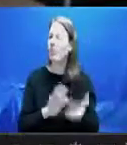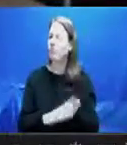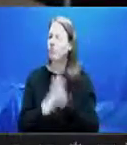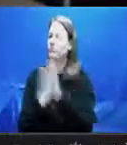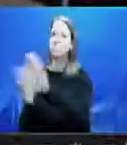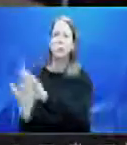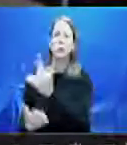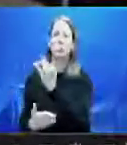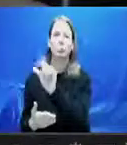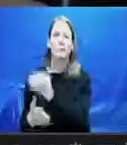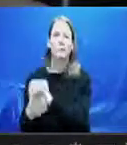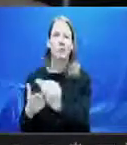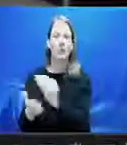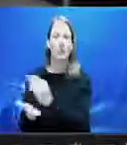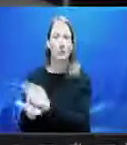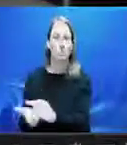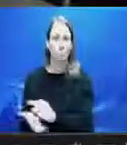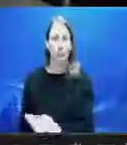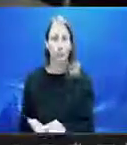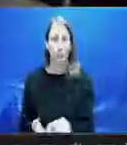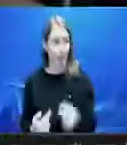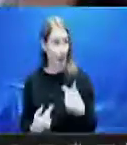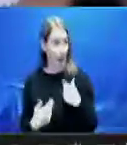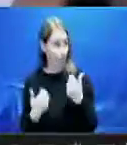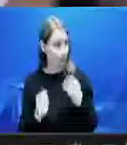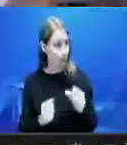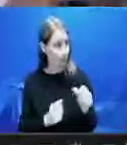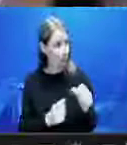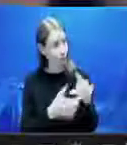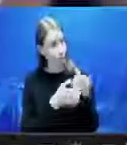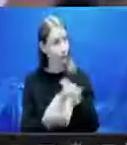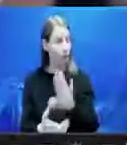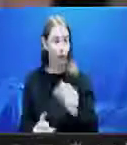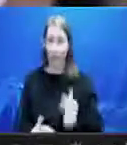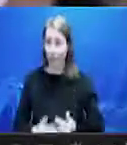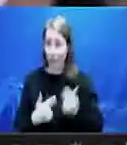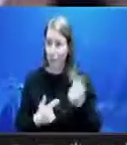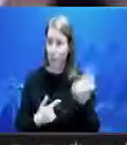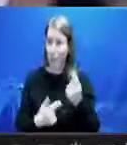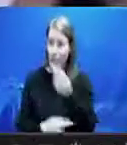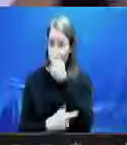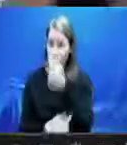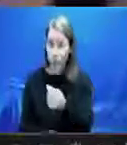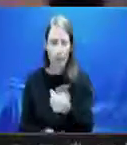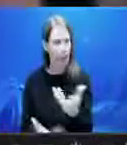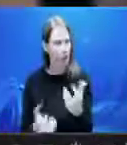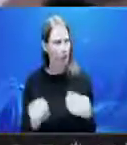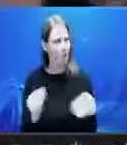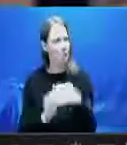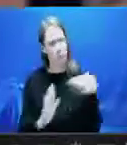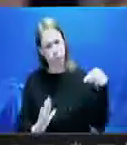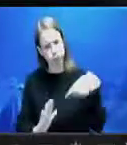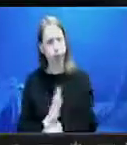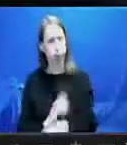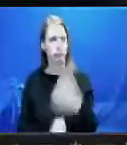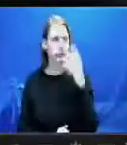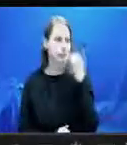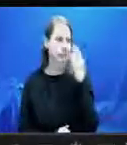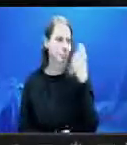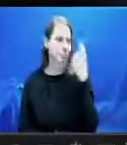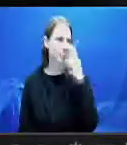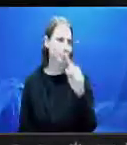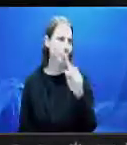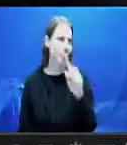And the core is informing my decision to do it that way. The point is to make it a deeper experience for a student, not just